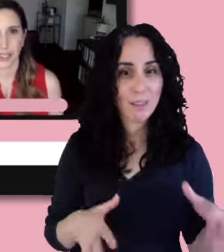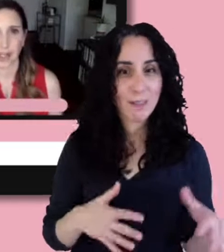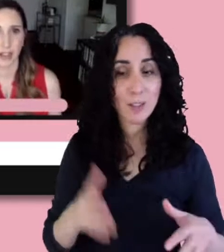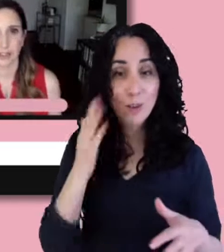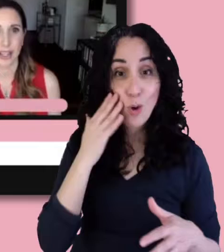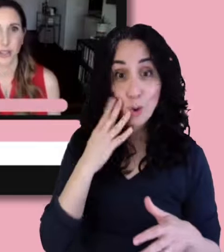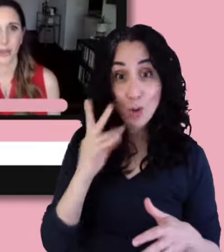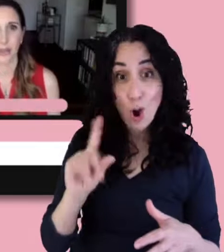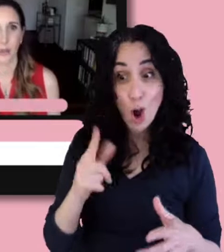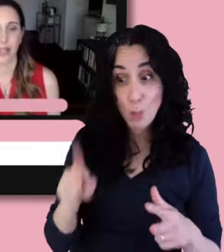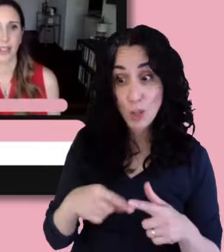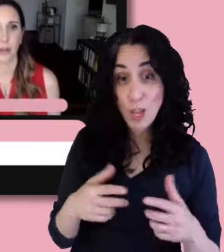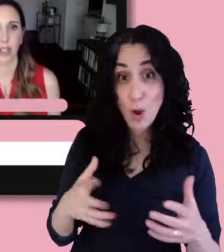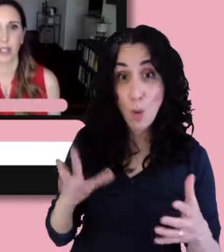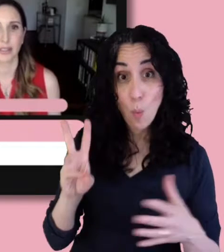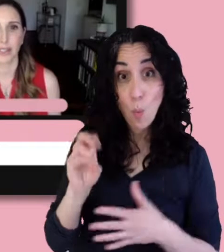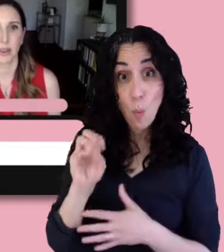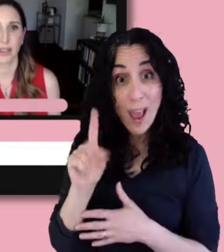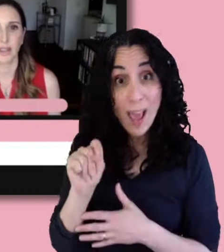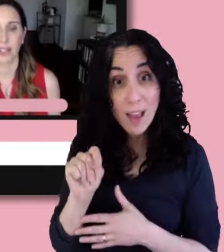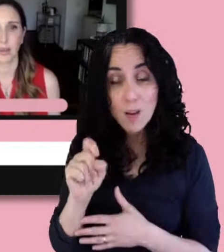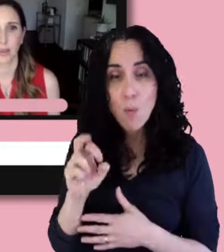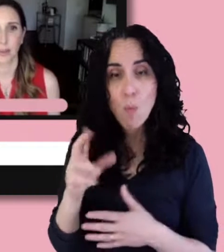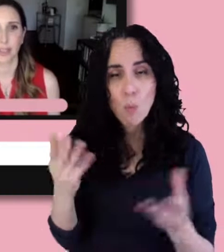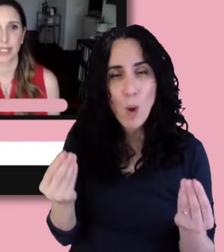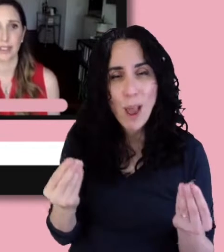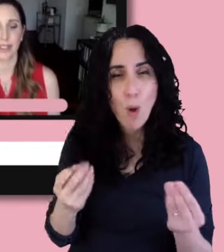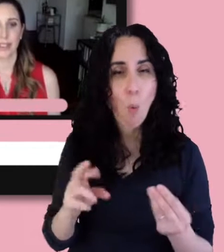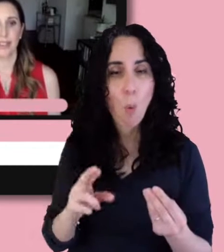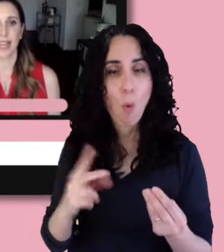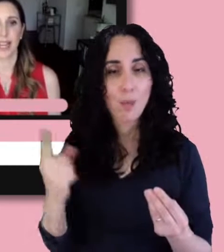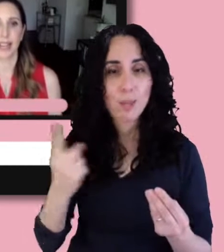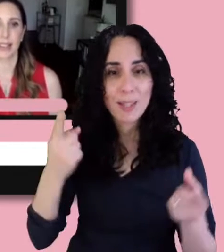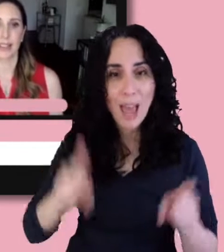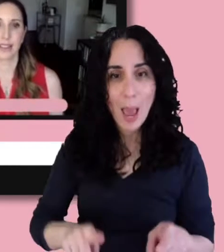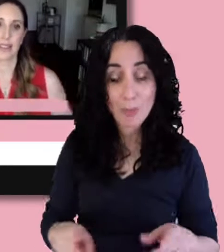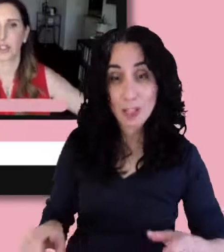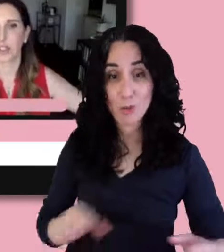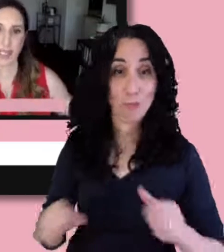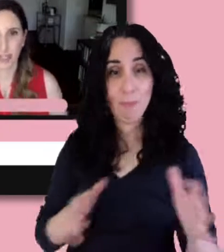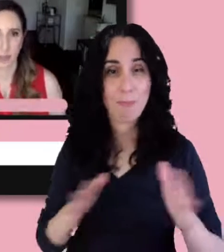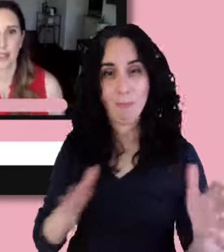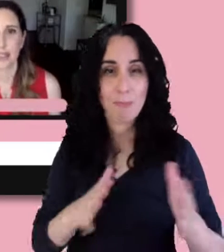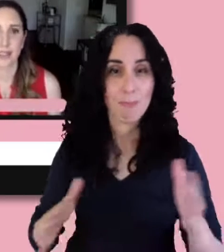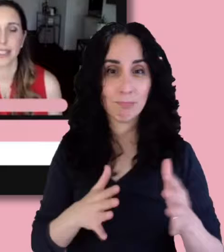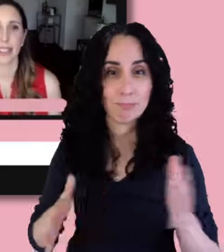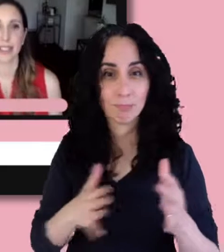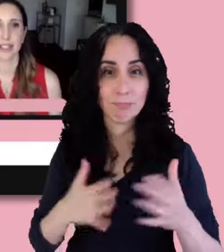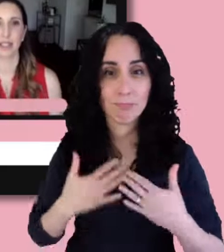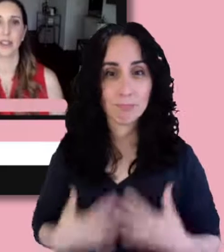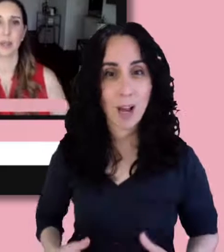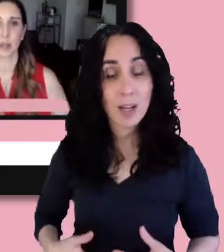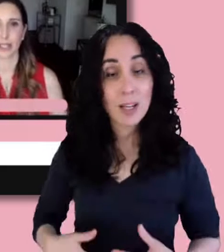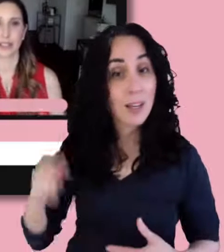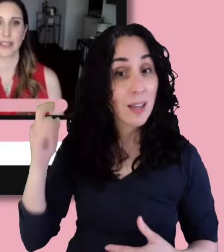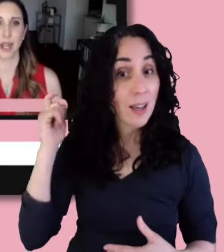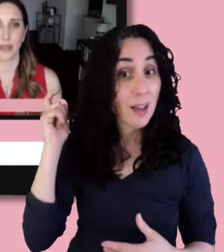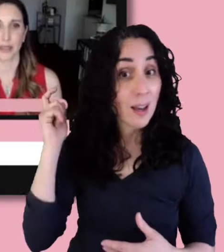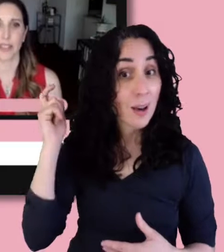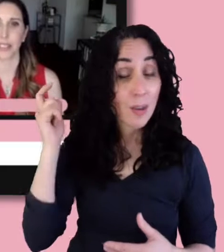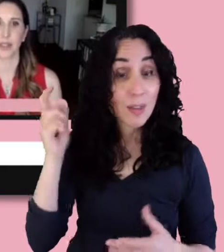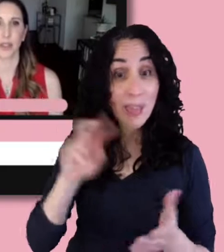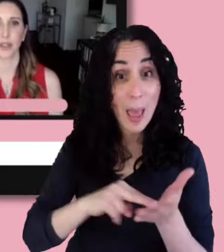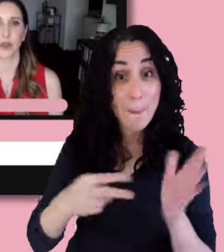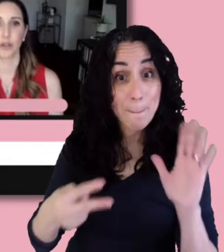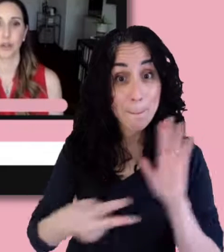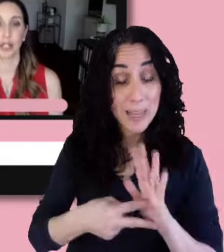shake off either when they're wet or, when they've gone through something. And the shake, basically, it tells the brainstem that the